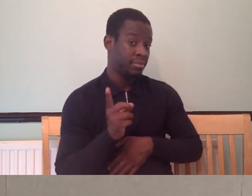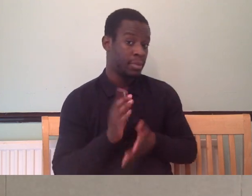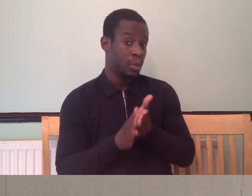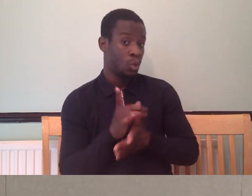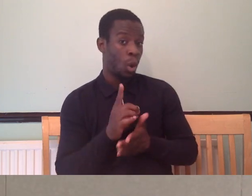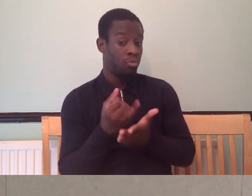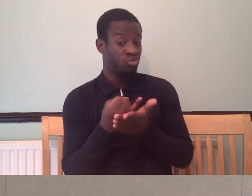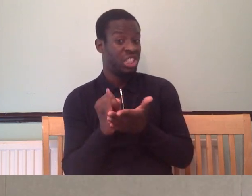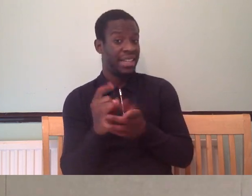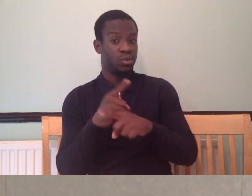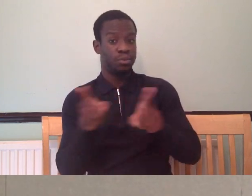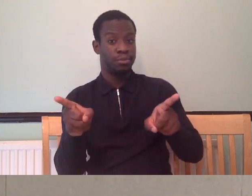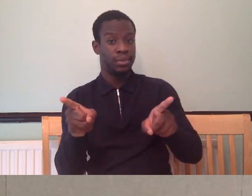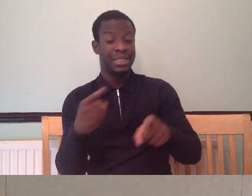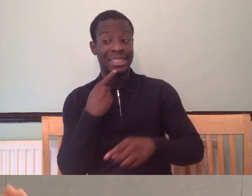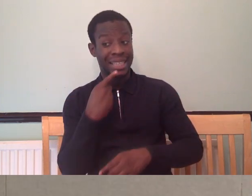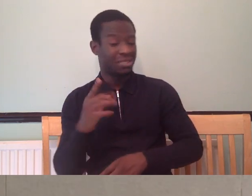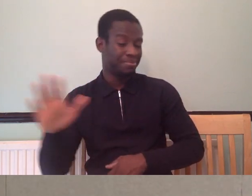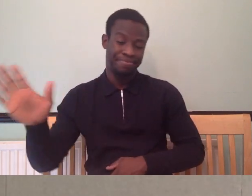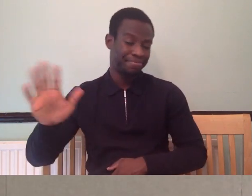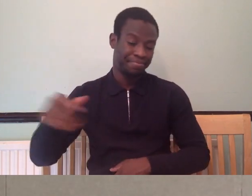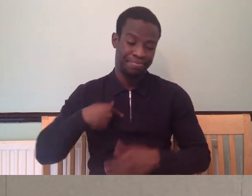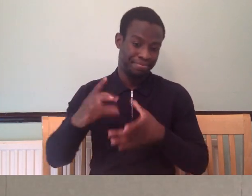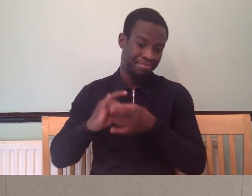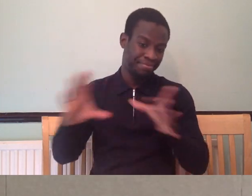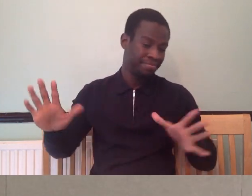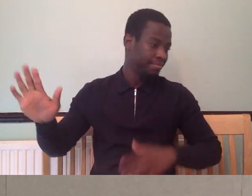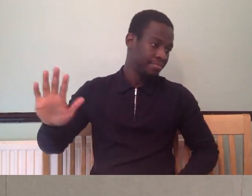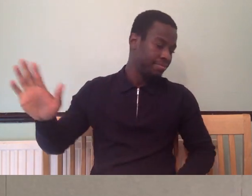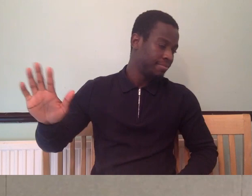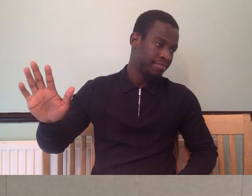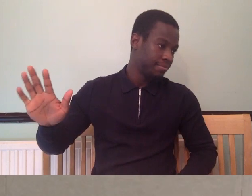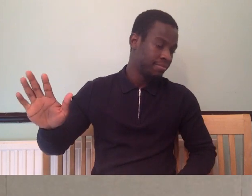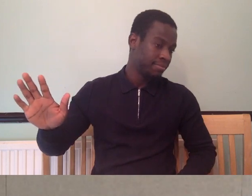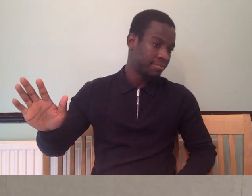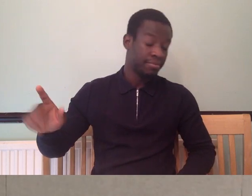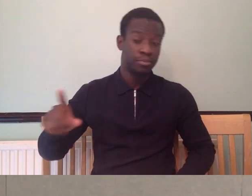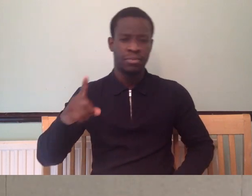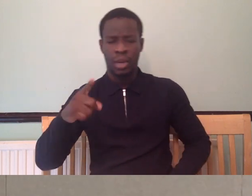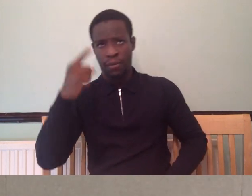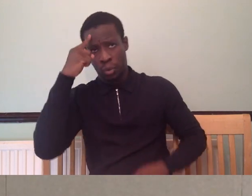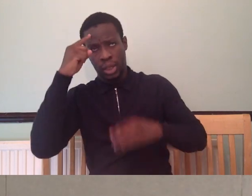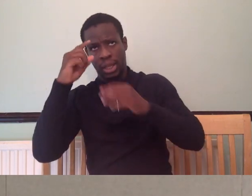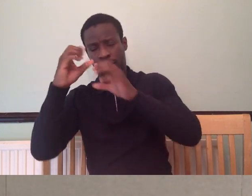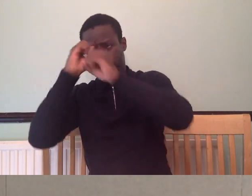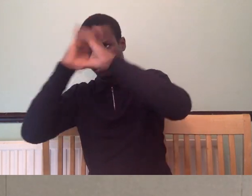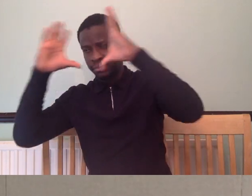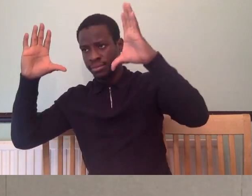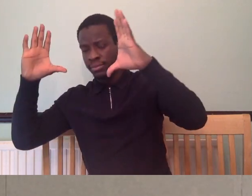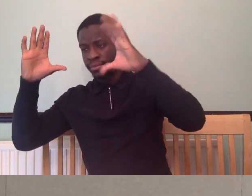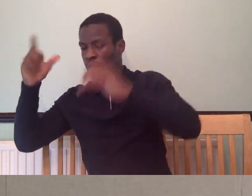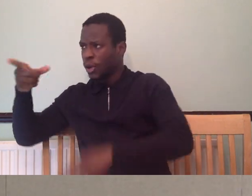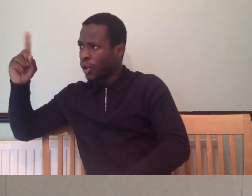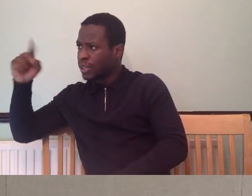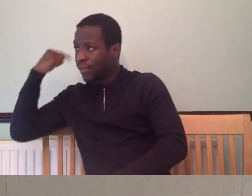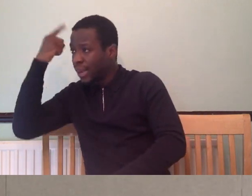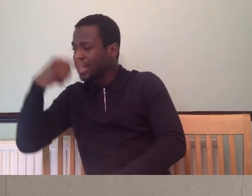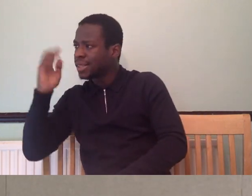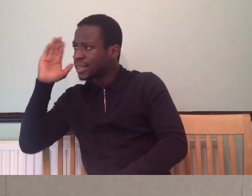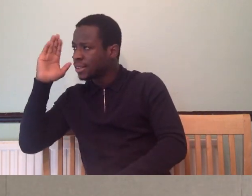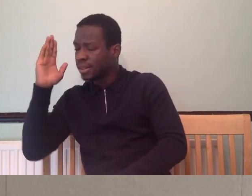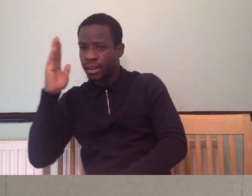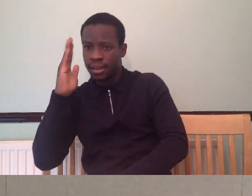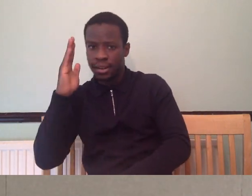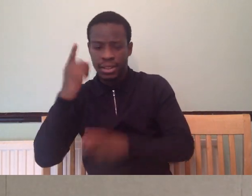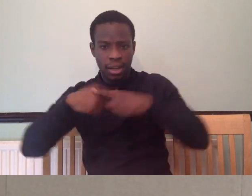want to reject us. They're saying they don't want anything to do with us. This picture of God turning his face to us is